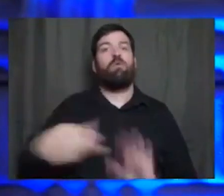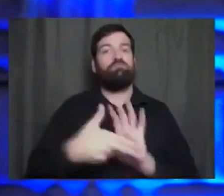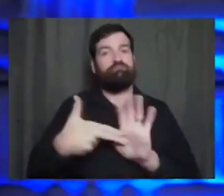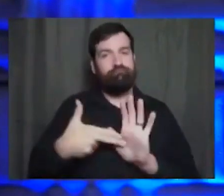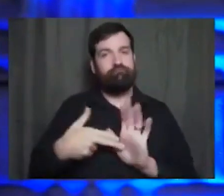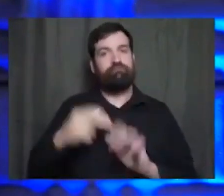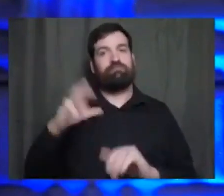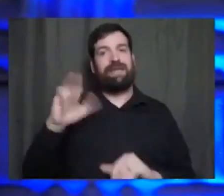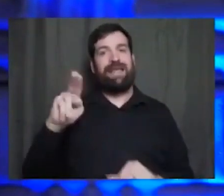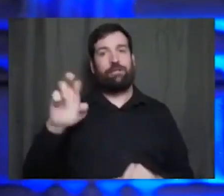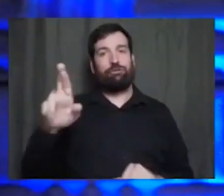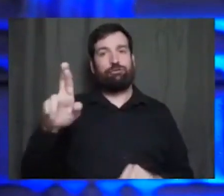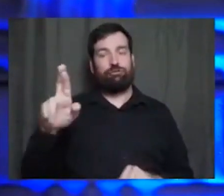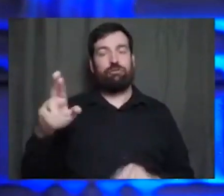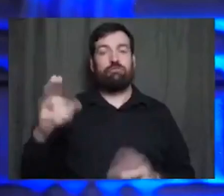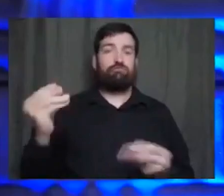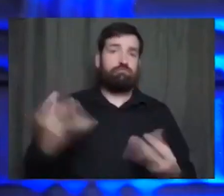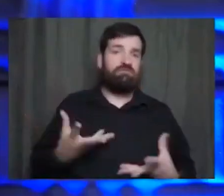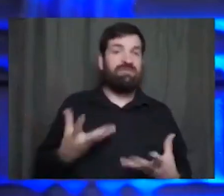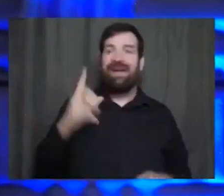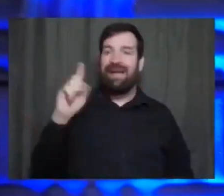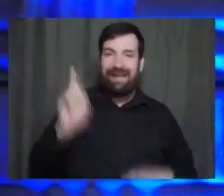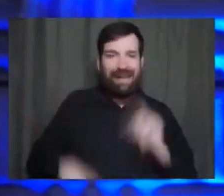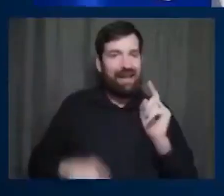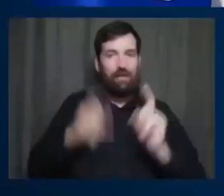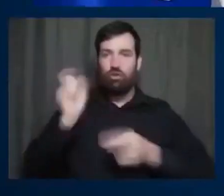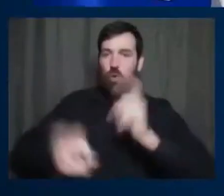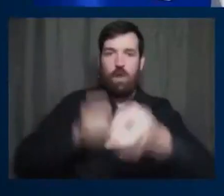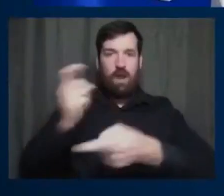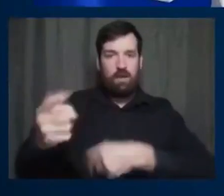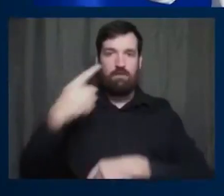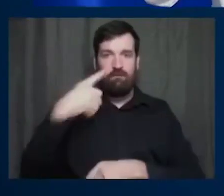year post-treatment, but don't know if that means tamoxifen.